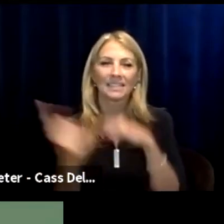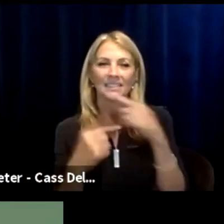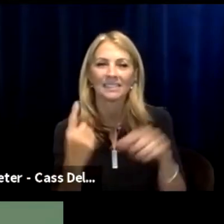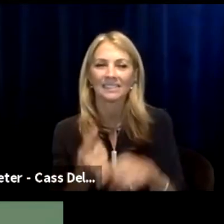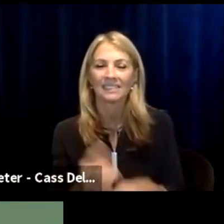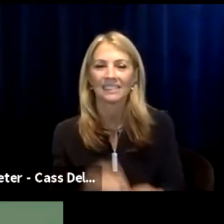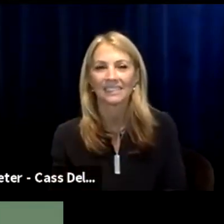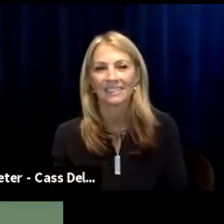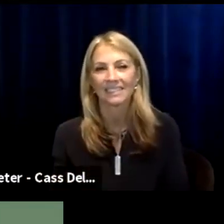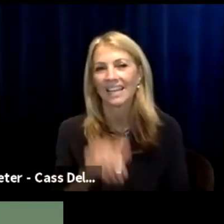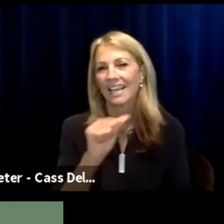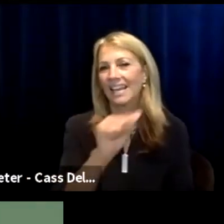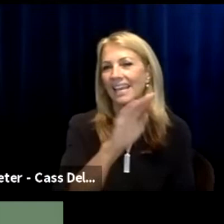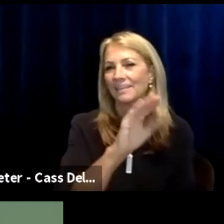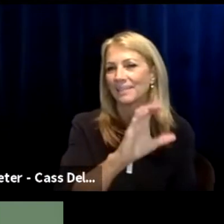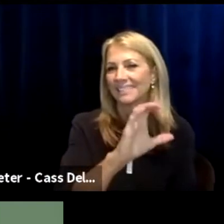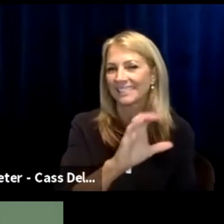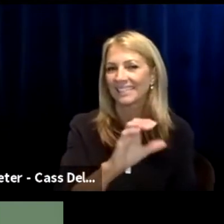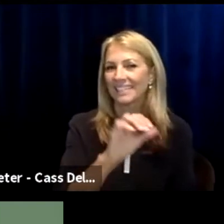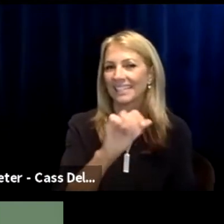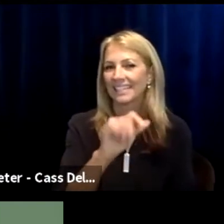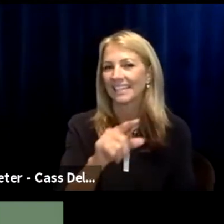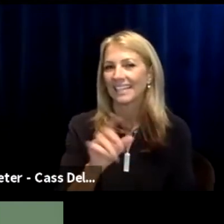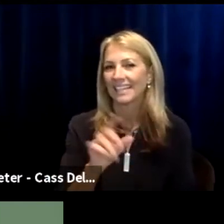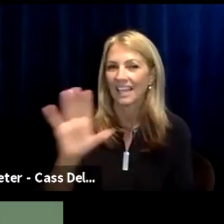A, B, C, A.